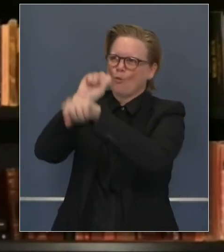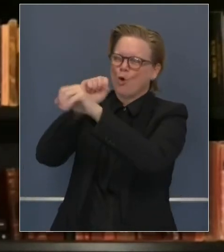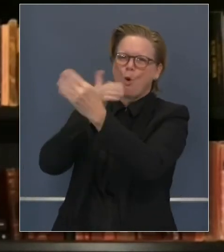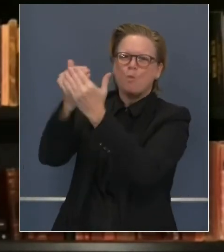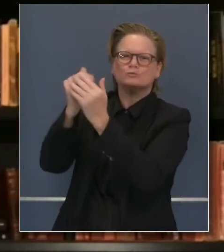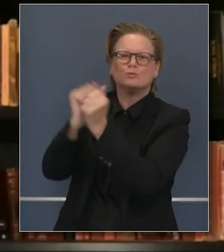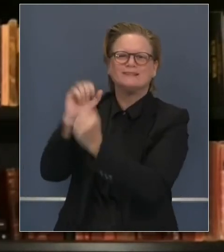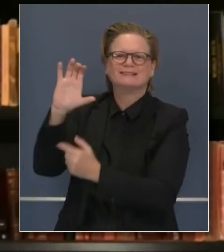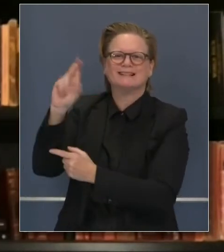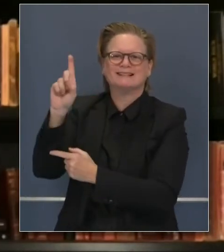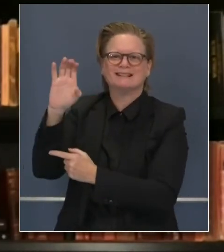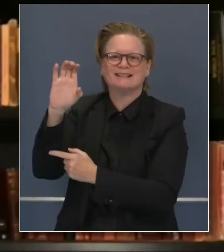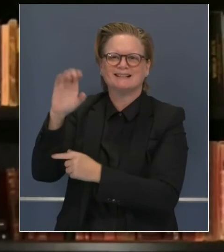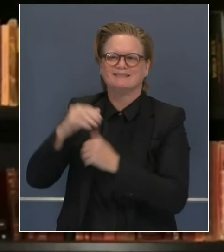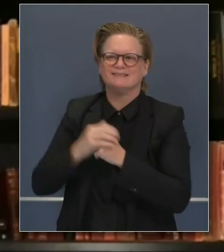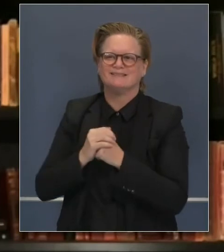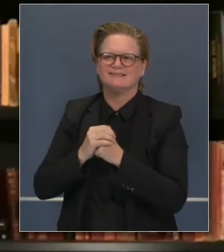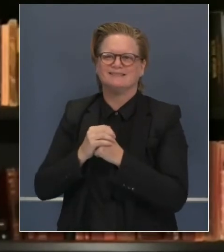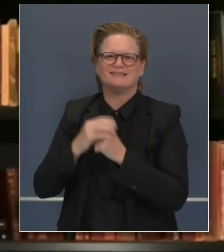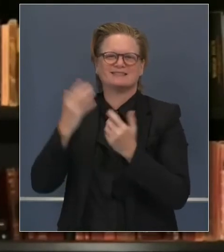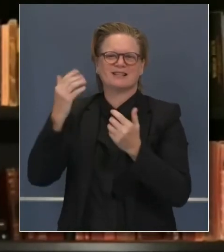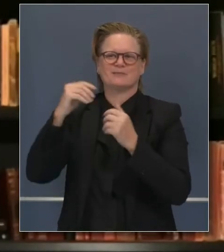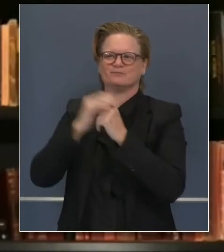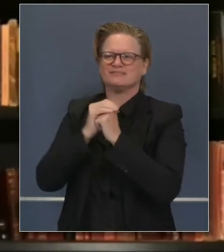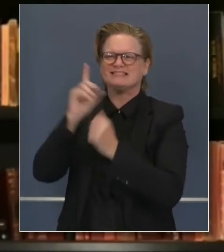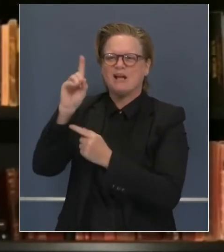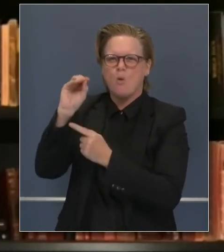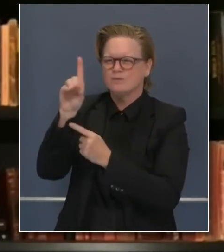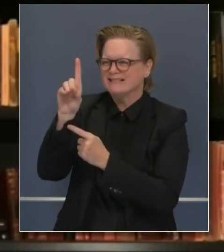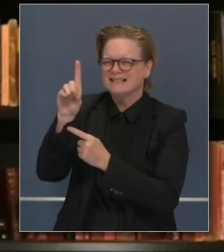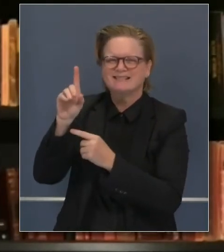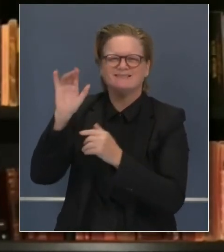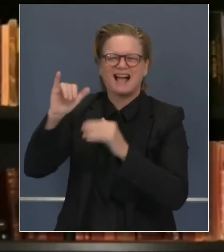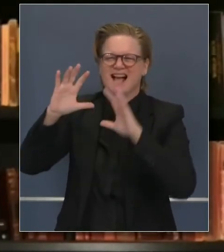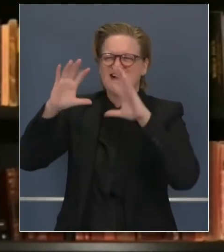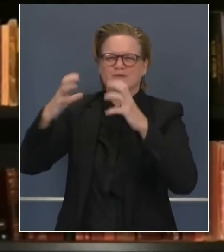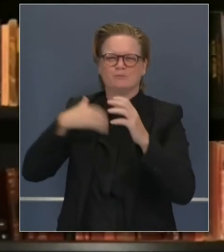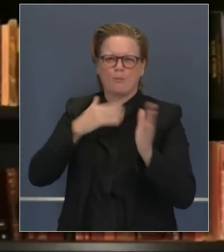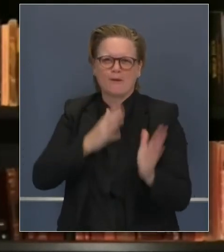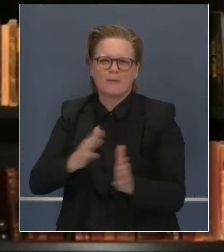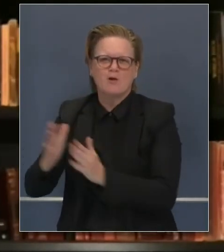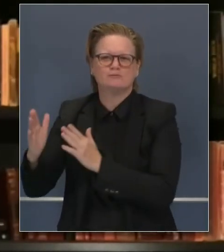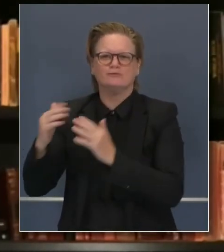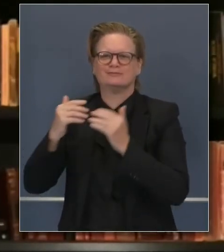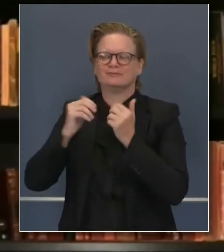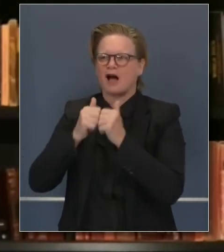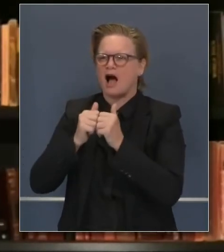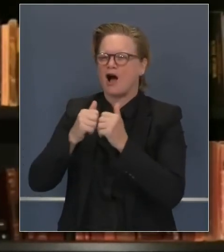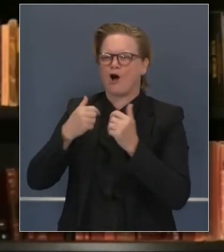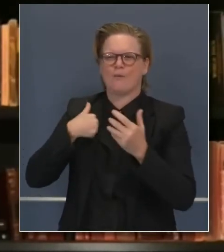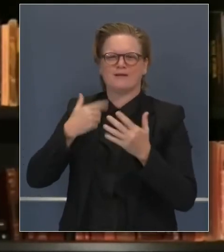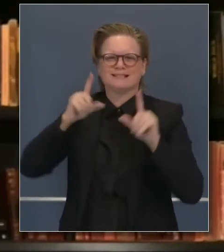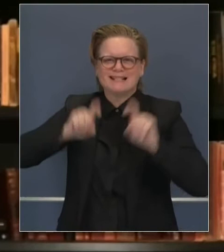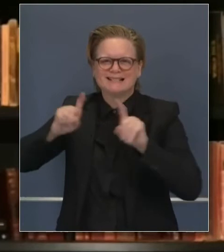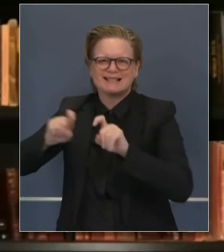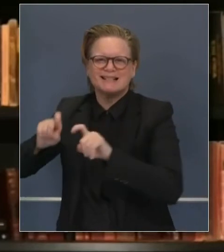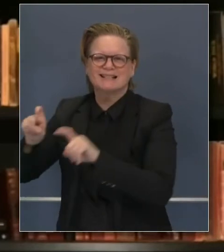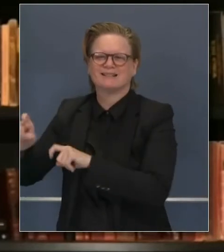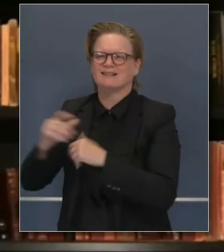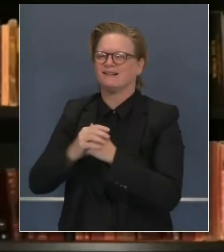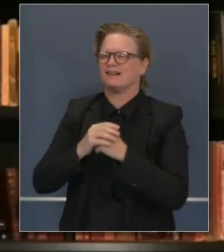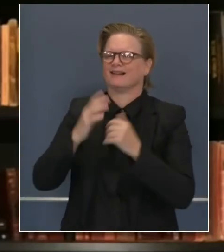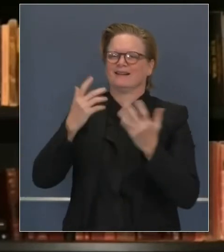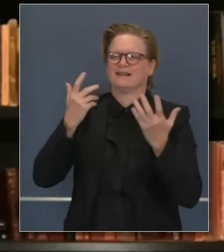micro planning. And as a consequence, we were working off many assumptions that have not materialized. Rather